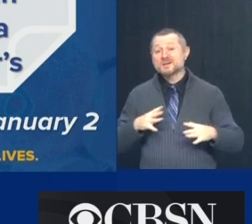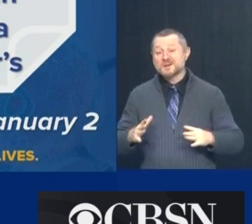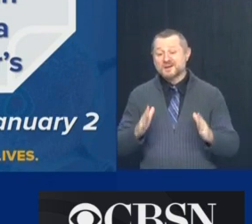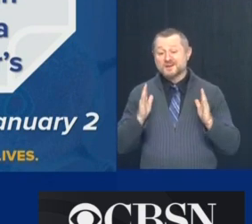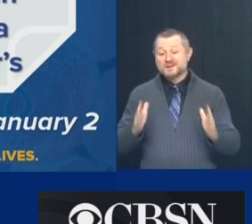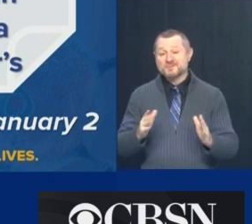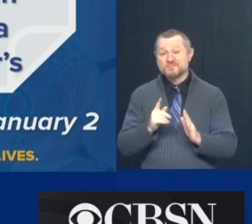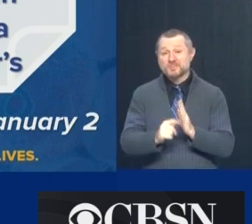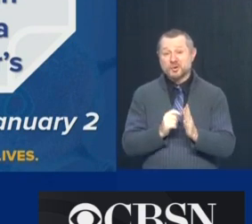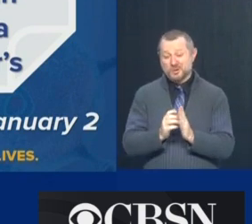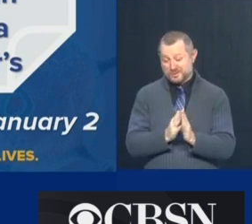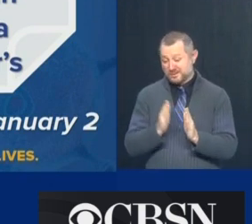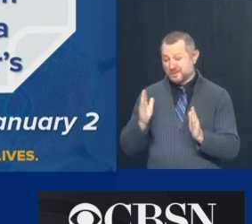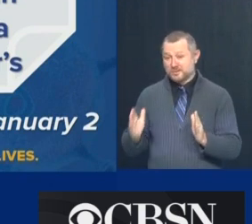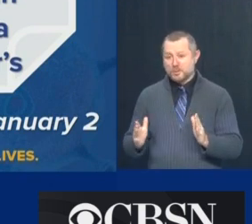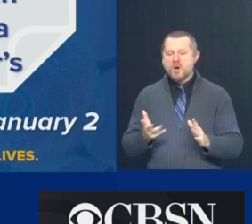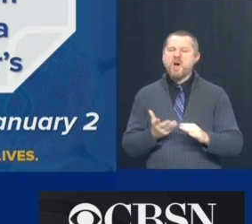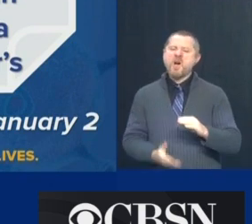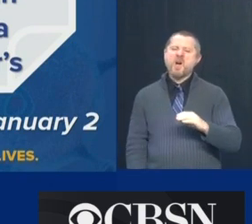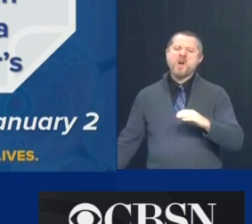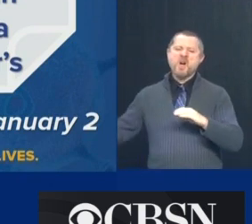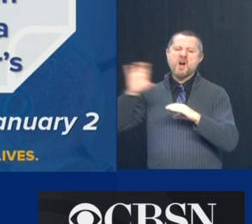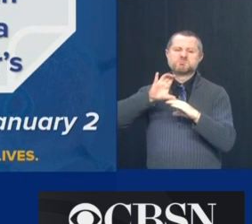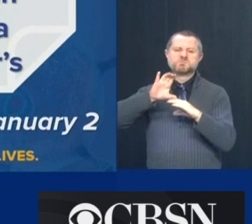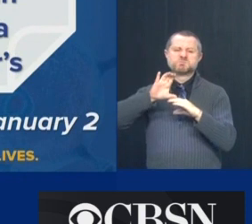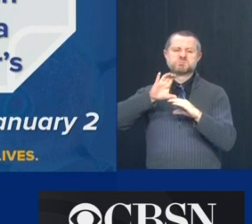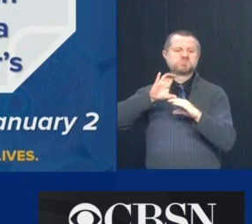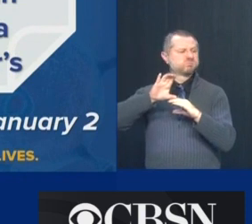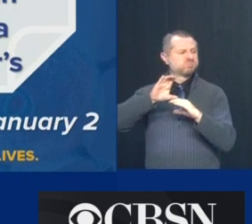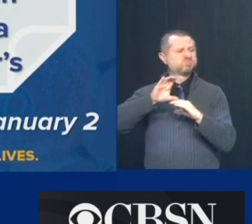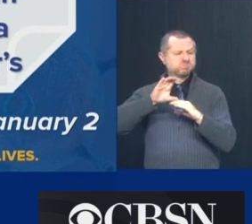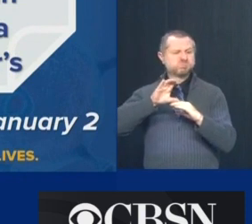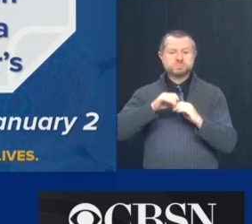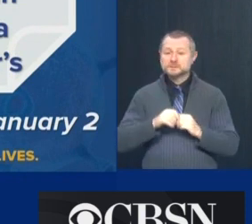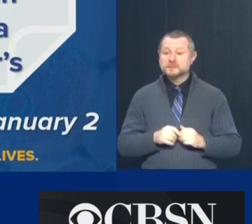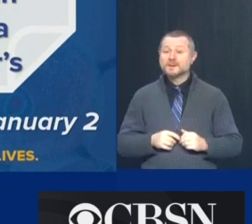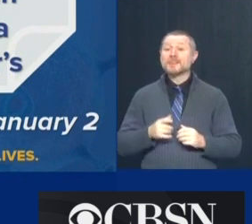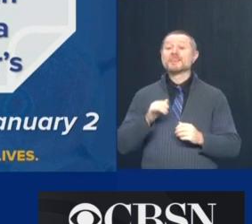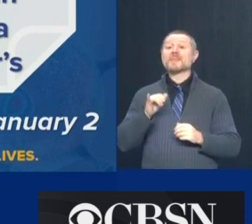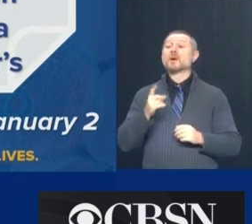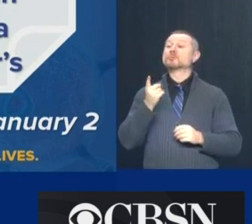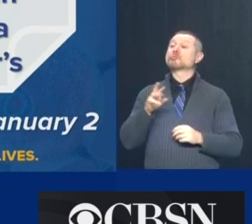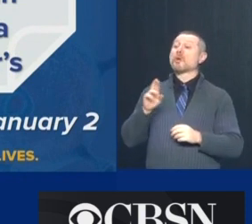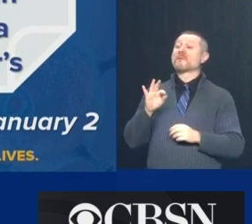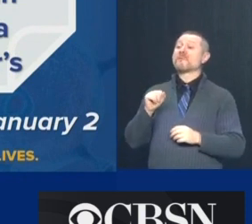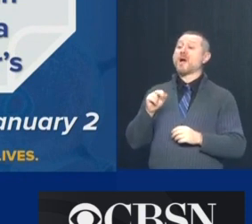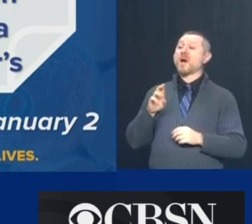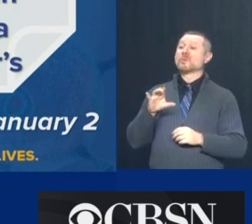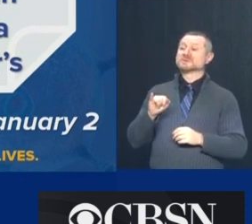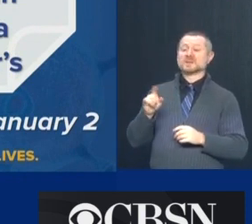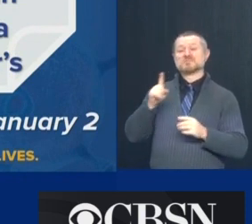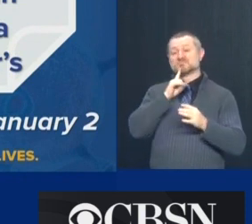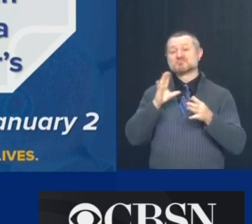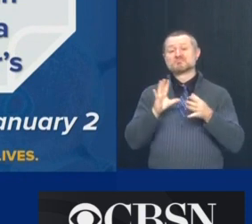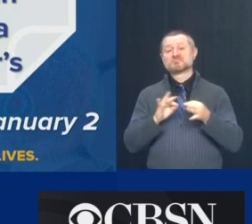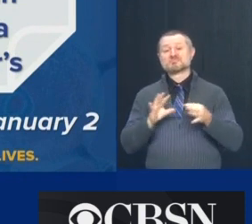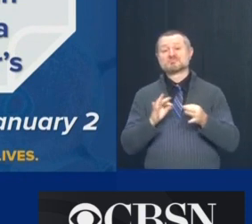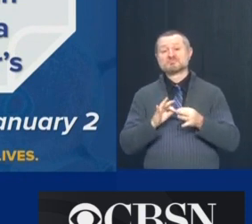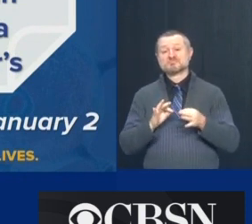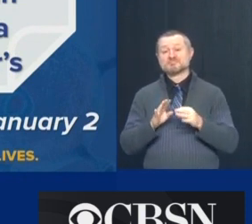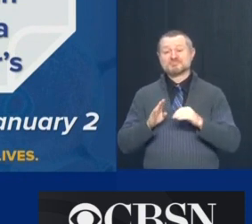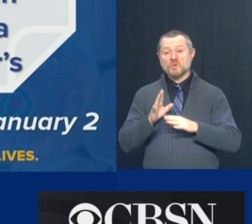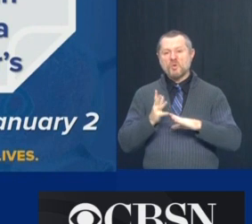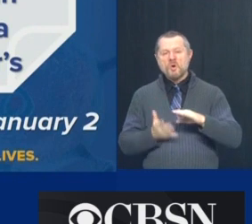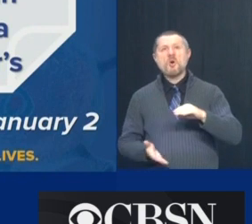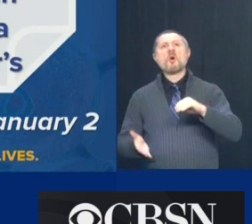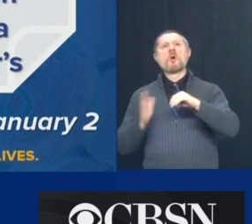fall surge. That's Dr. Fauci's surge on top of the surge. And it's